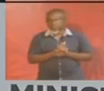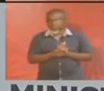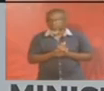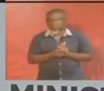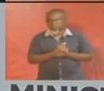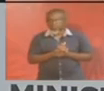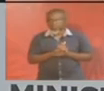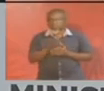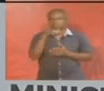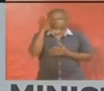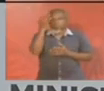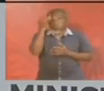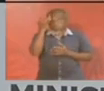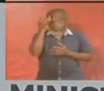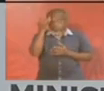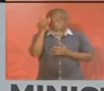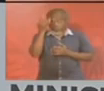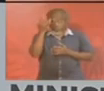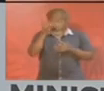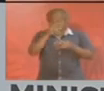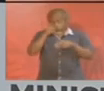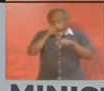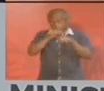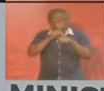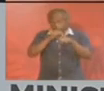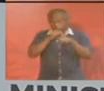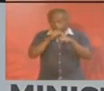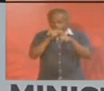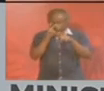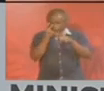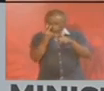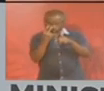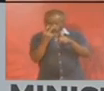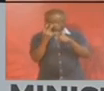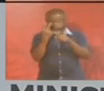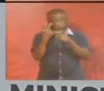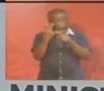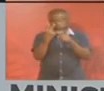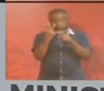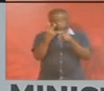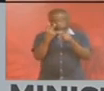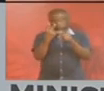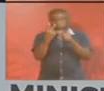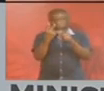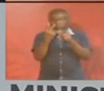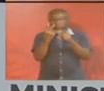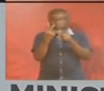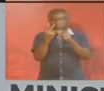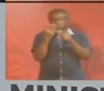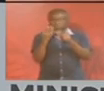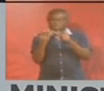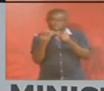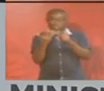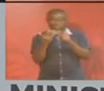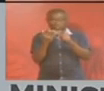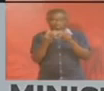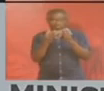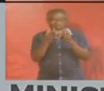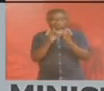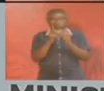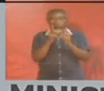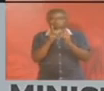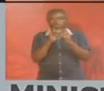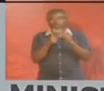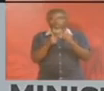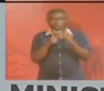So the rationale, generally speaking, we're looking at two things. When you look at restrictions, and as Dr. Trotman said, we're looking at spread from person to